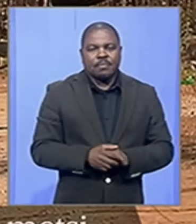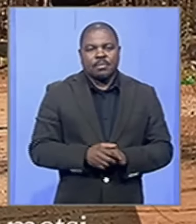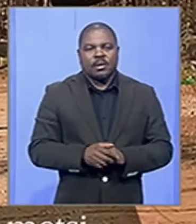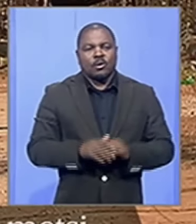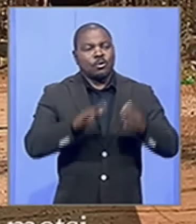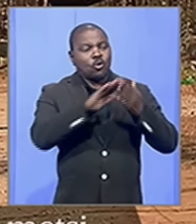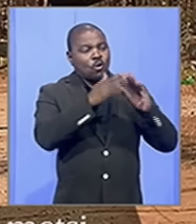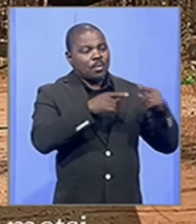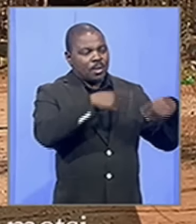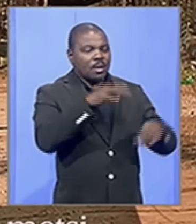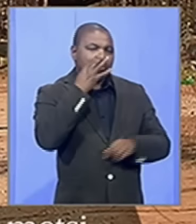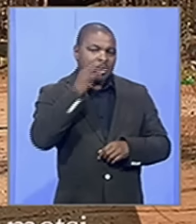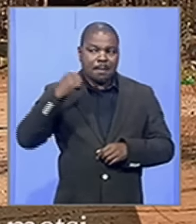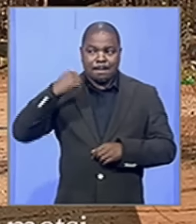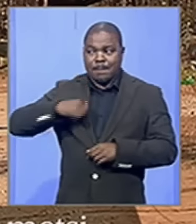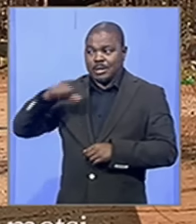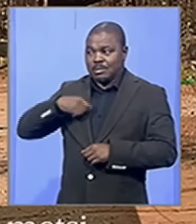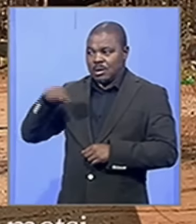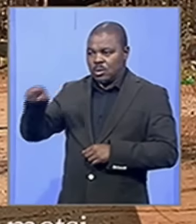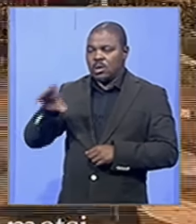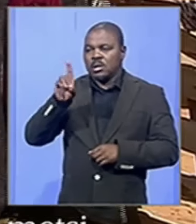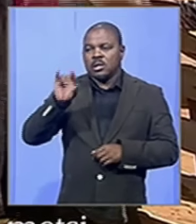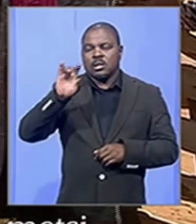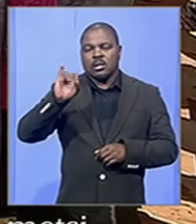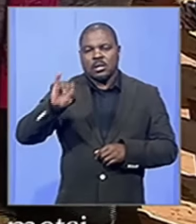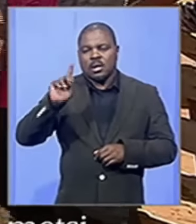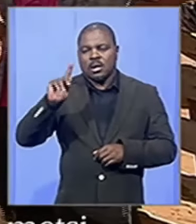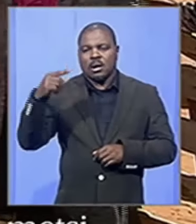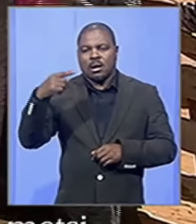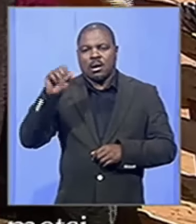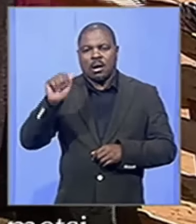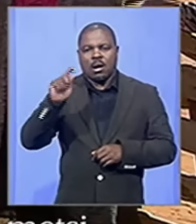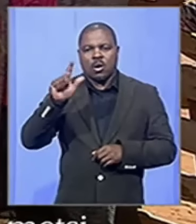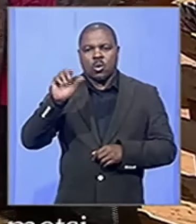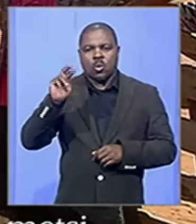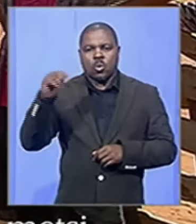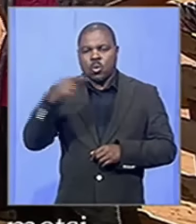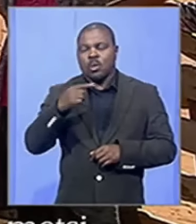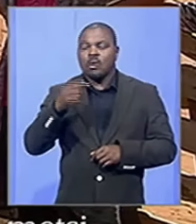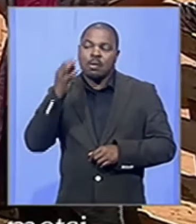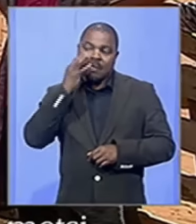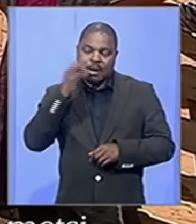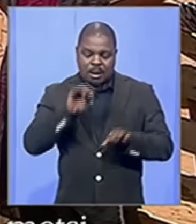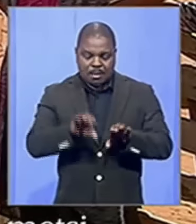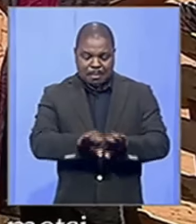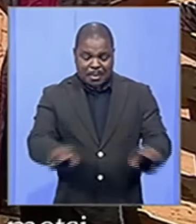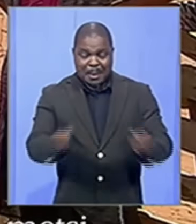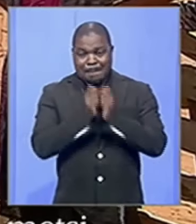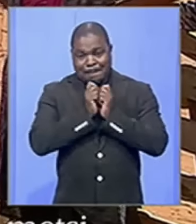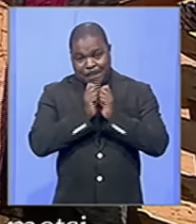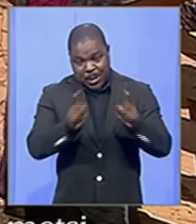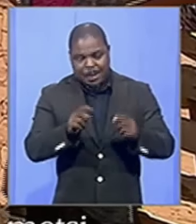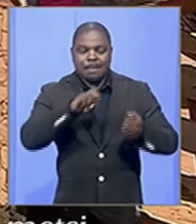ba itsisitswe ke mmasepala wa dikgatlhong gore go thubega ga peipi e kgolo ke gone go bakile mathata a metsi.